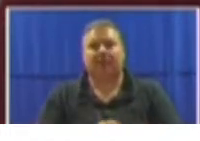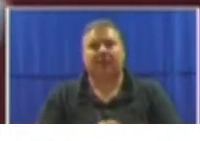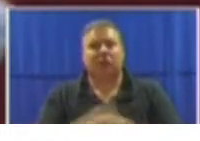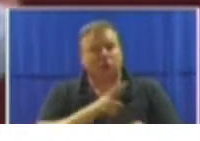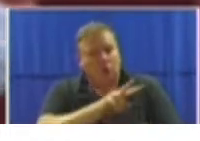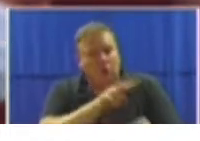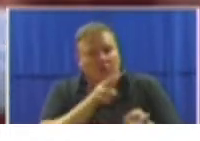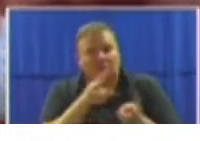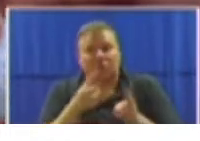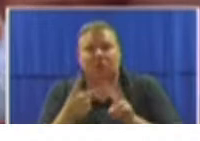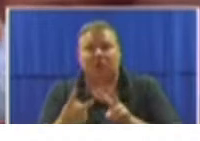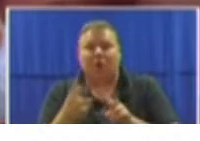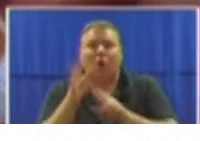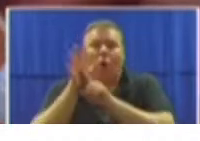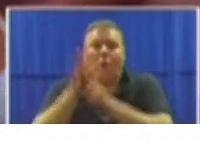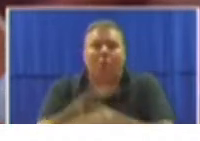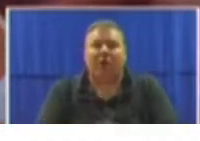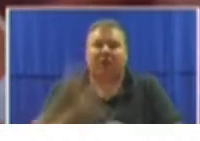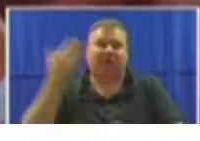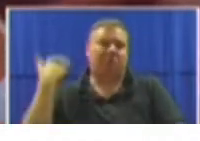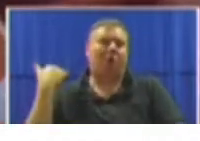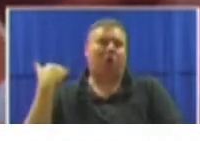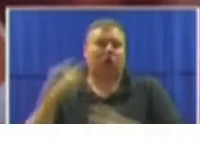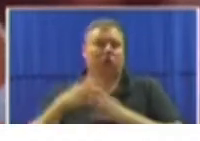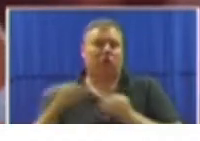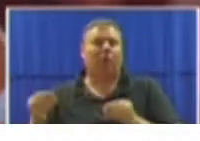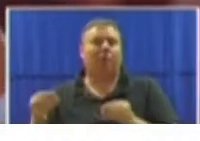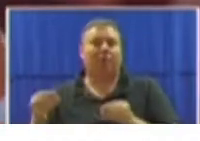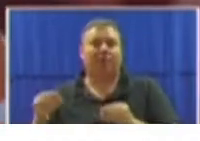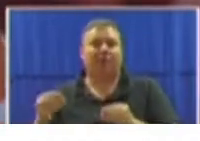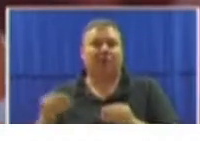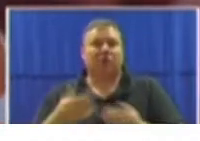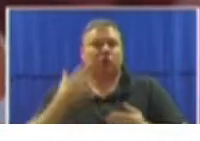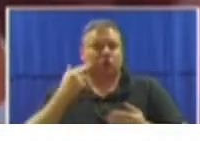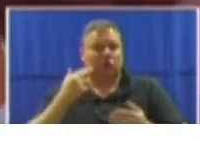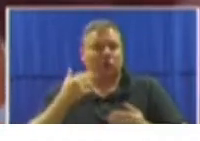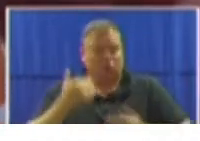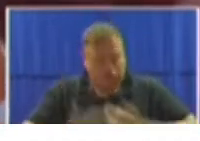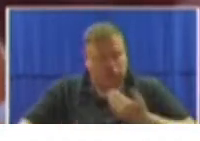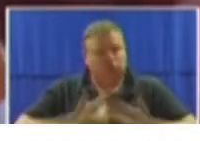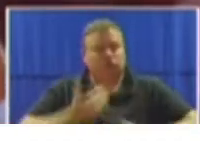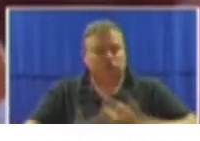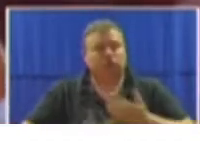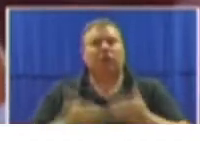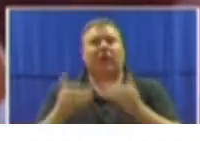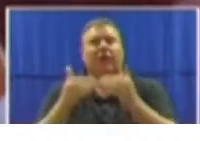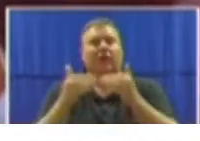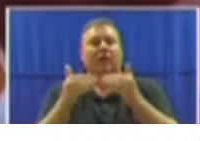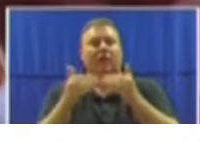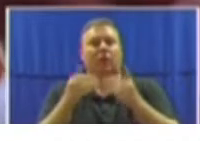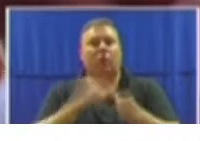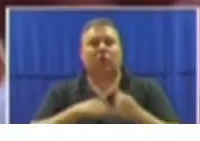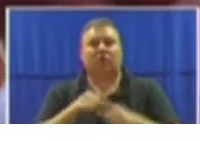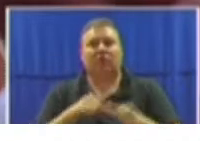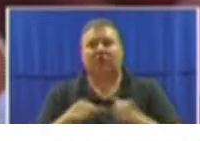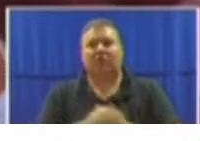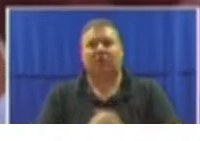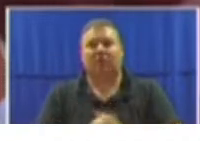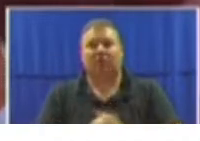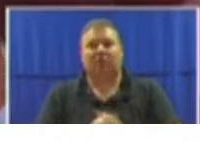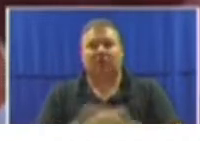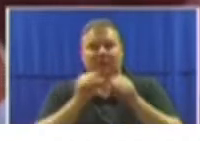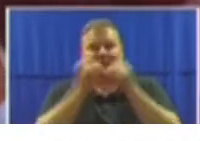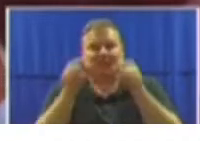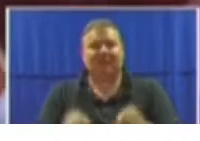transitioning from an oppressive past as we strive to create an equal society that is free of